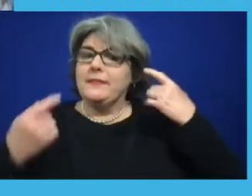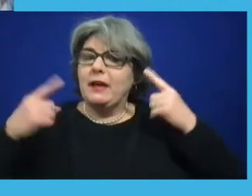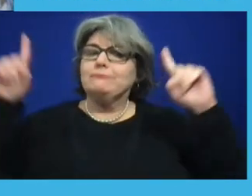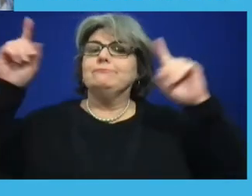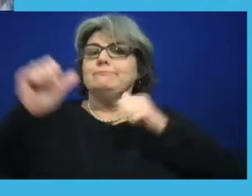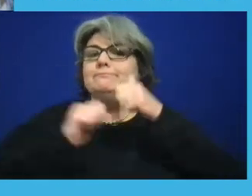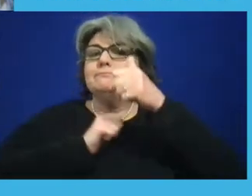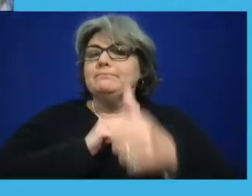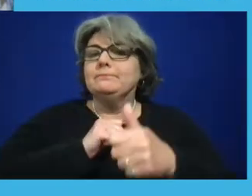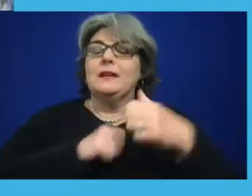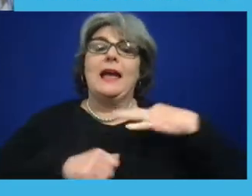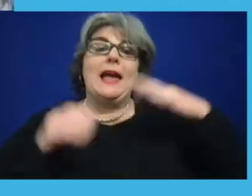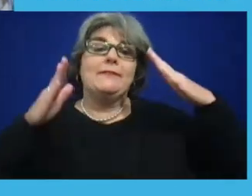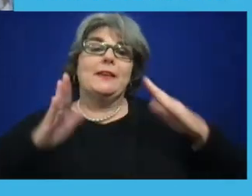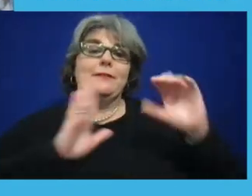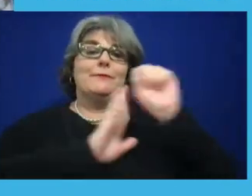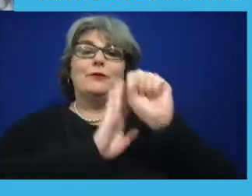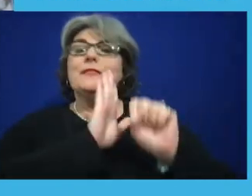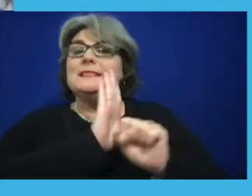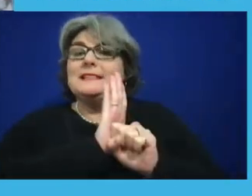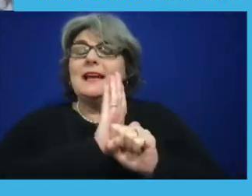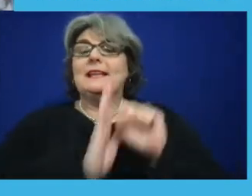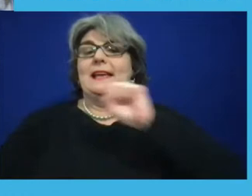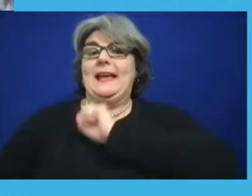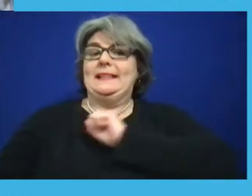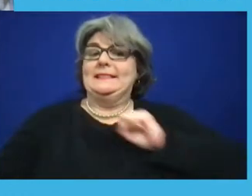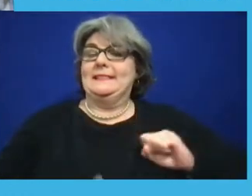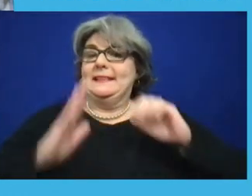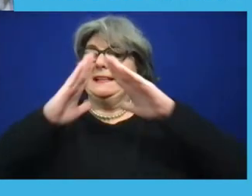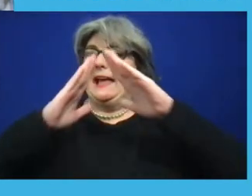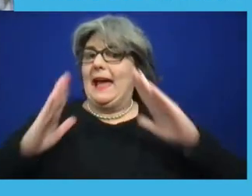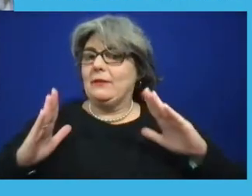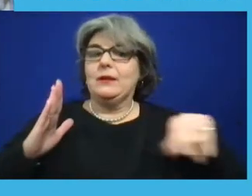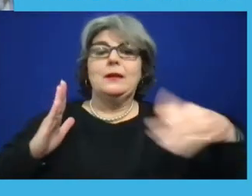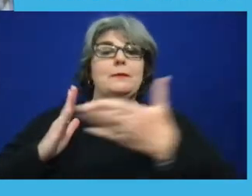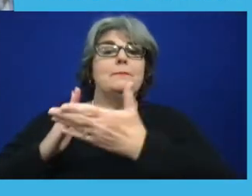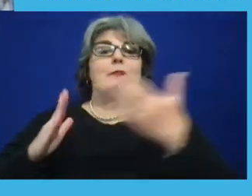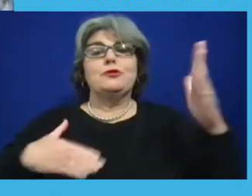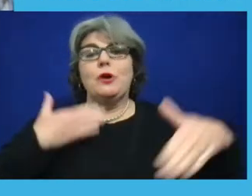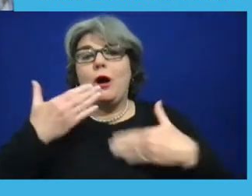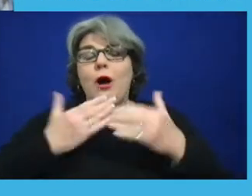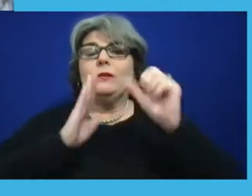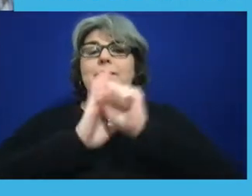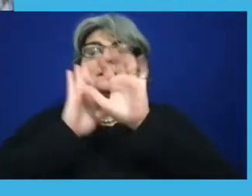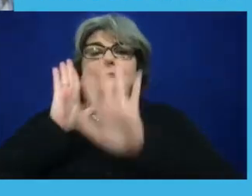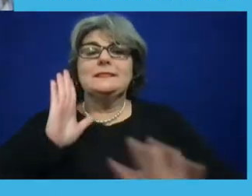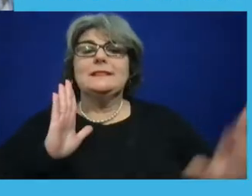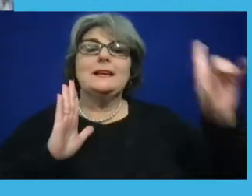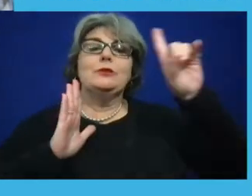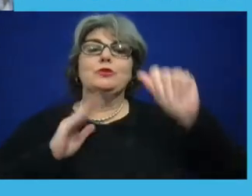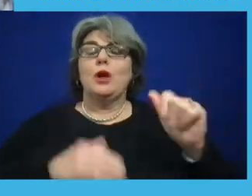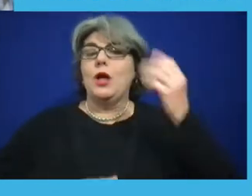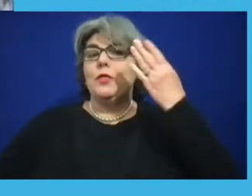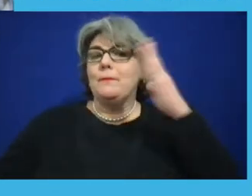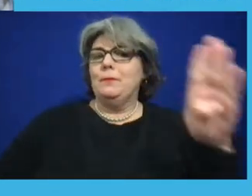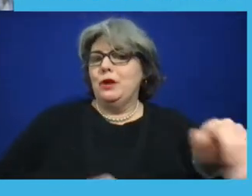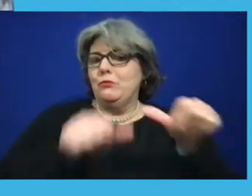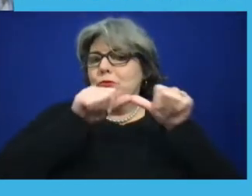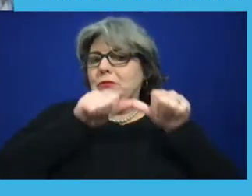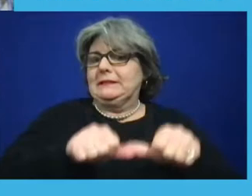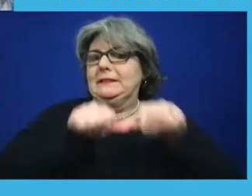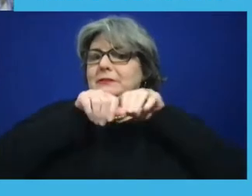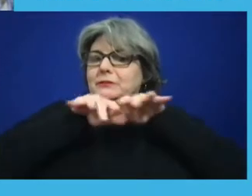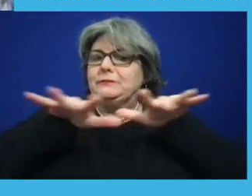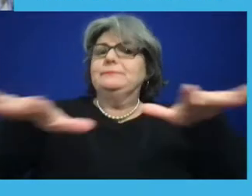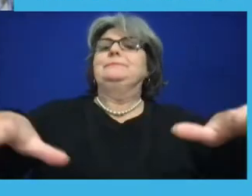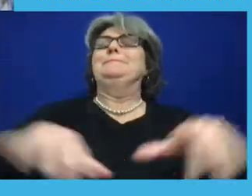We're going to have candidates for Congress that cross the finish line, and we're going to have candidates for the state and Senate House. We're going to make sure that